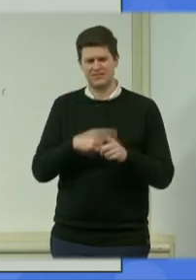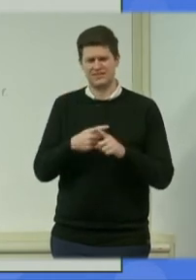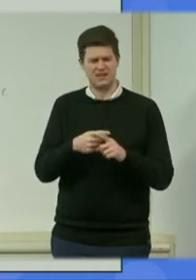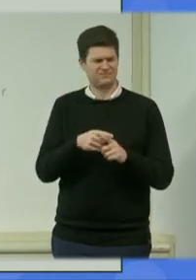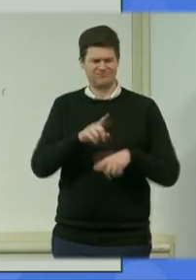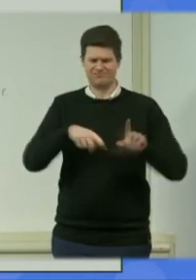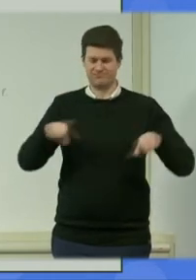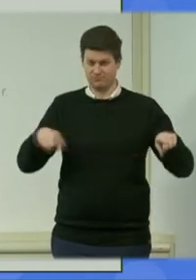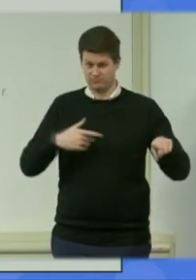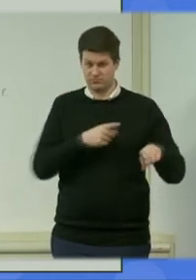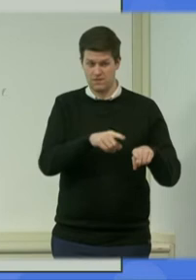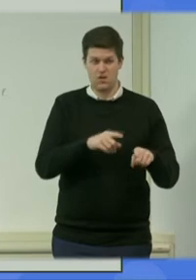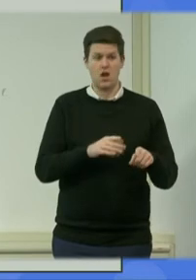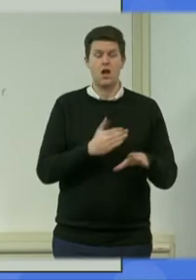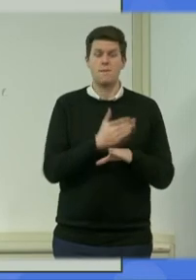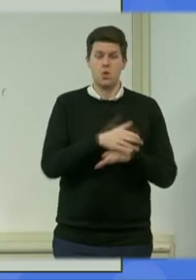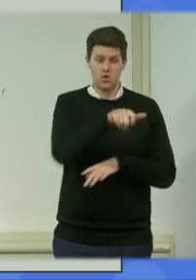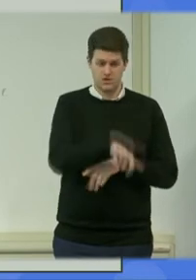you're an employee, you pay, face taxes of about